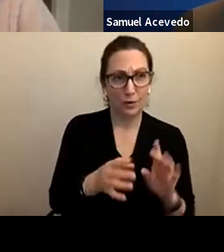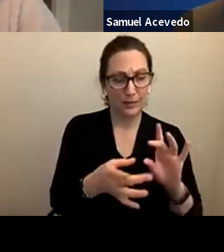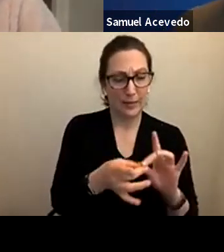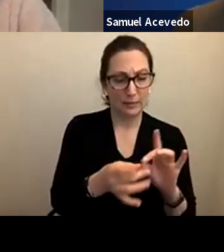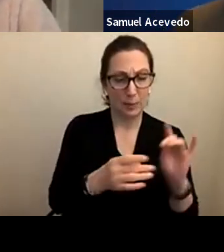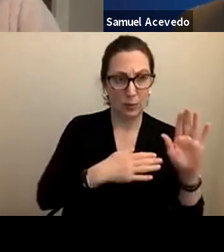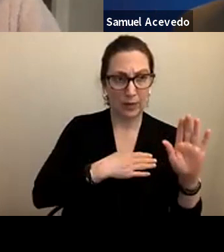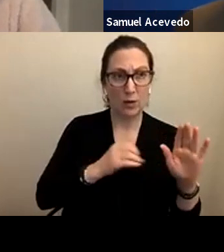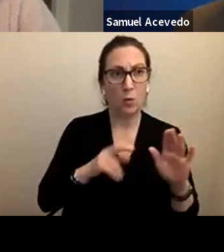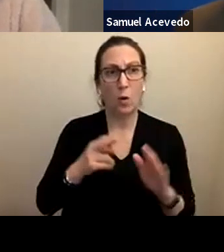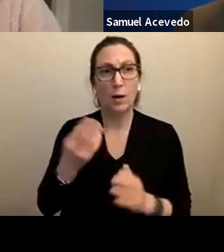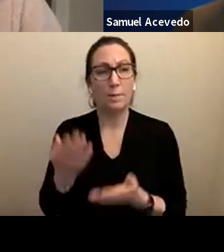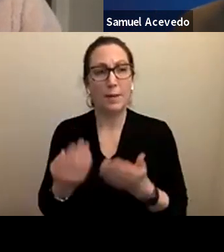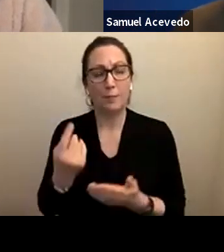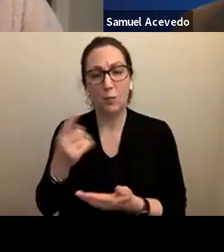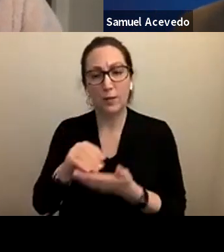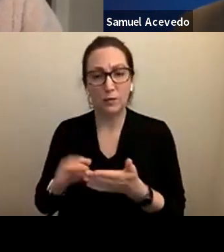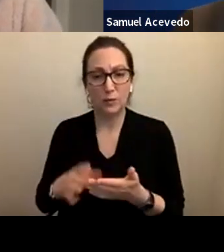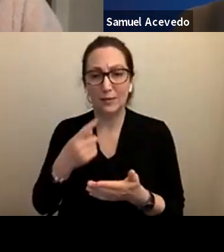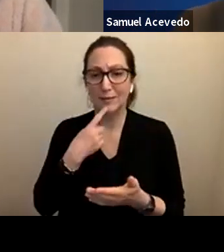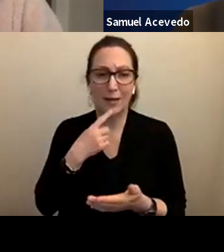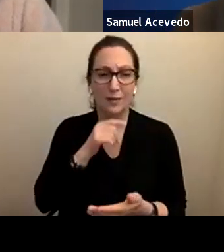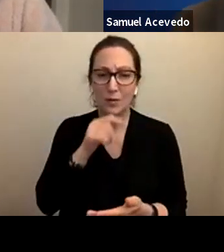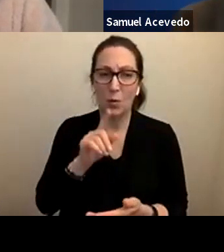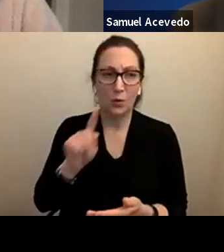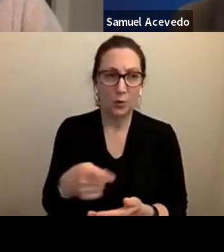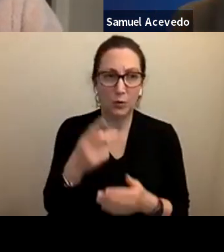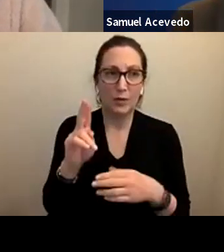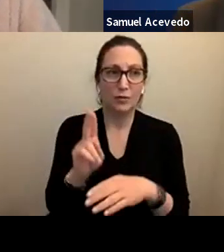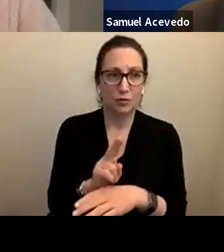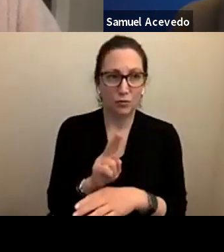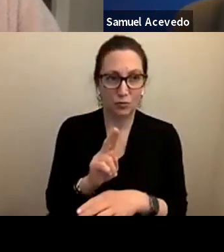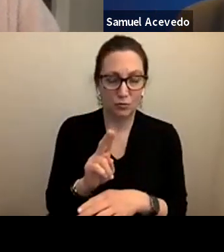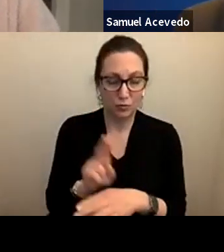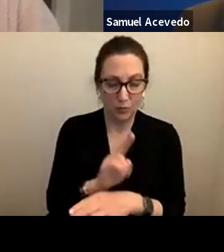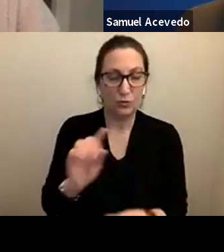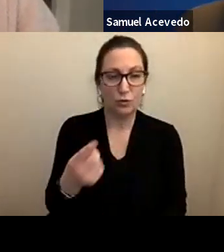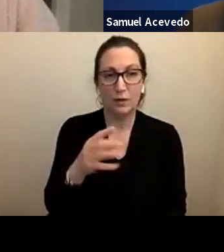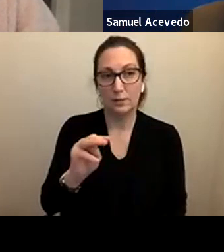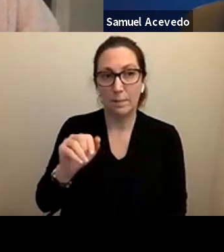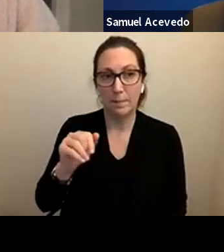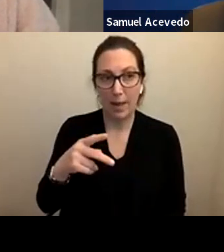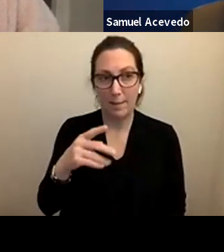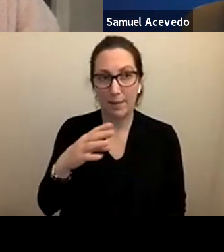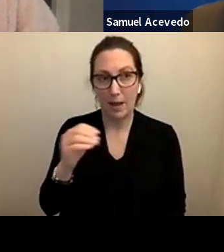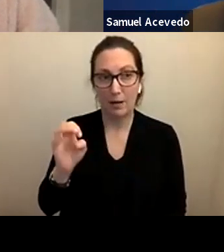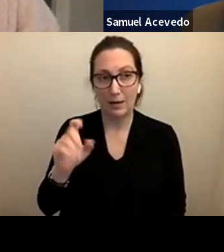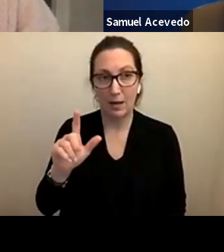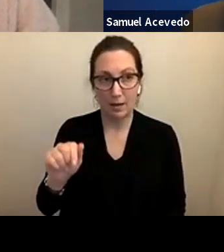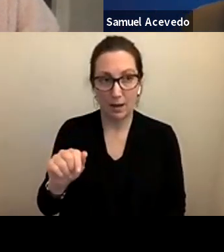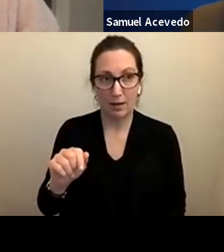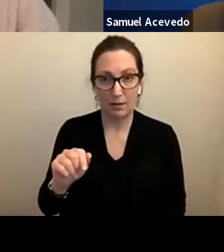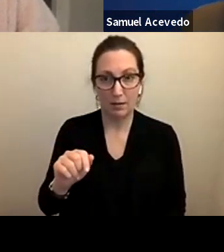who suggested using more than just math and ELA as a consideration. And I don't know how the working